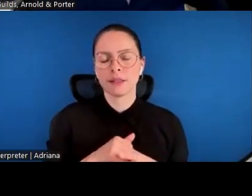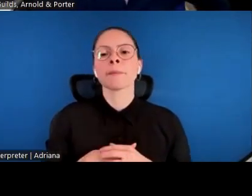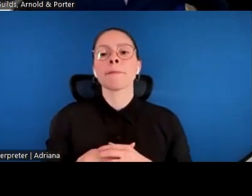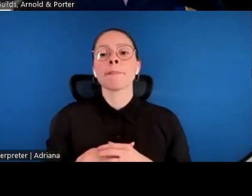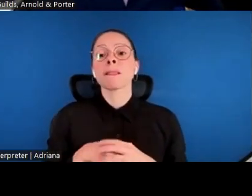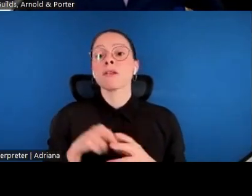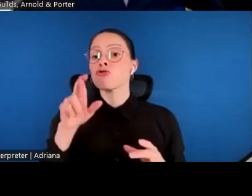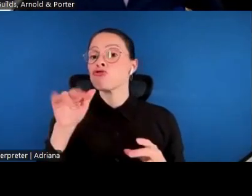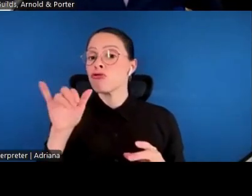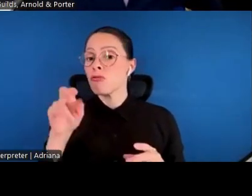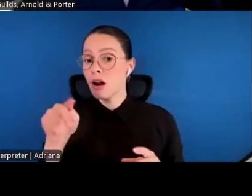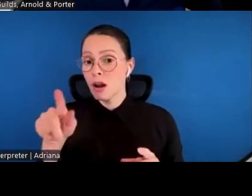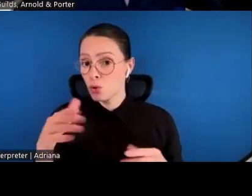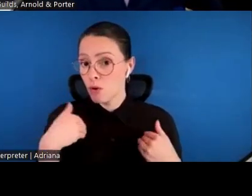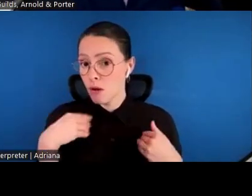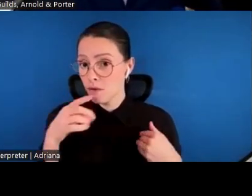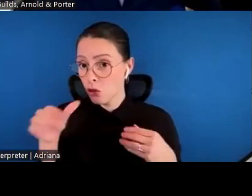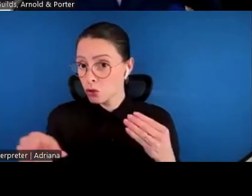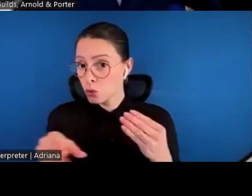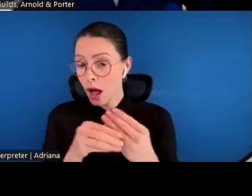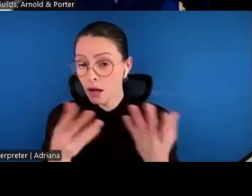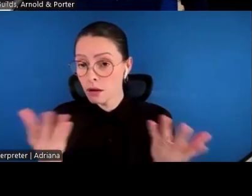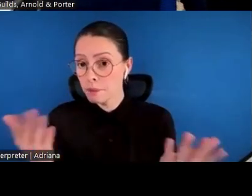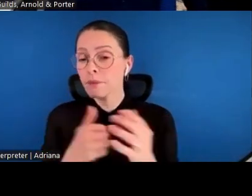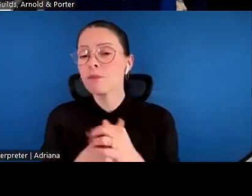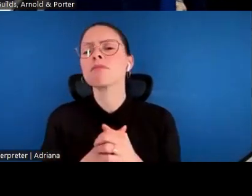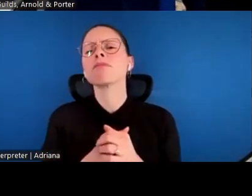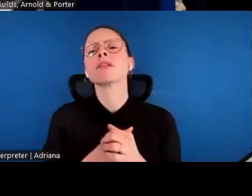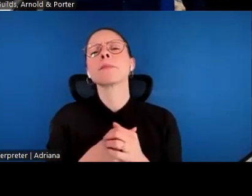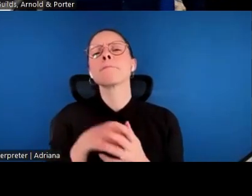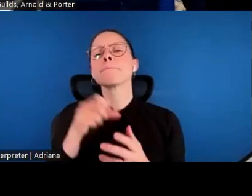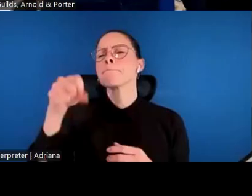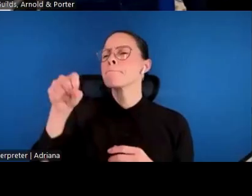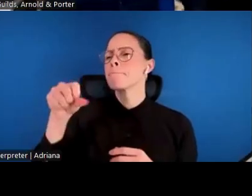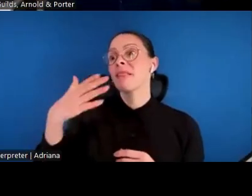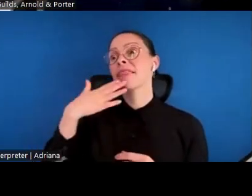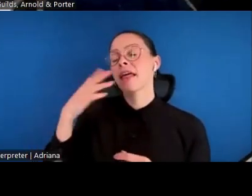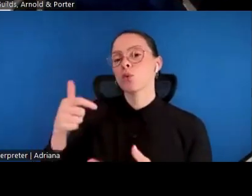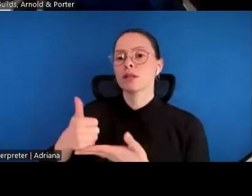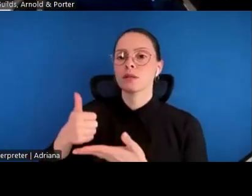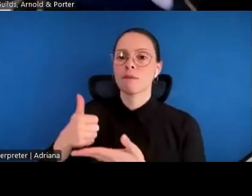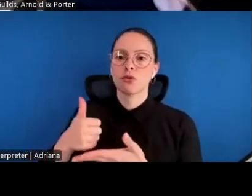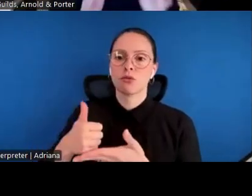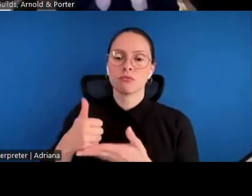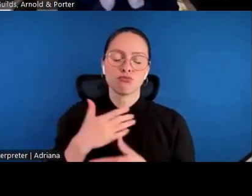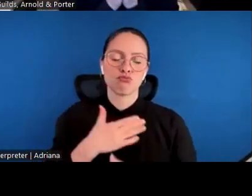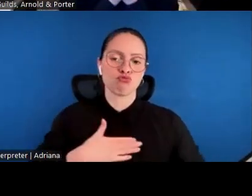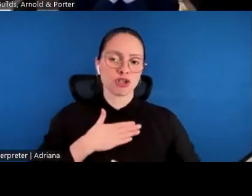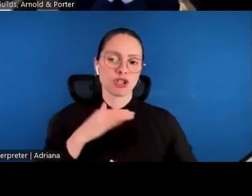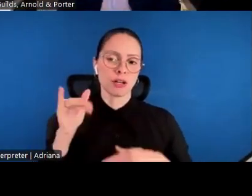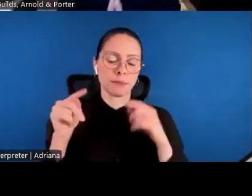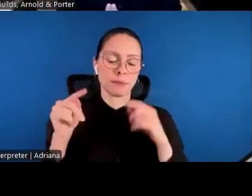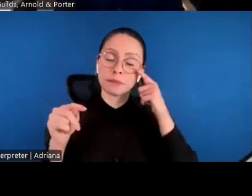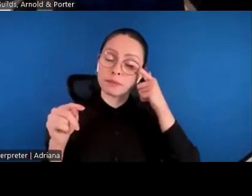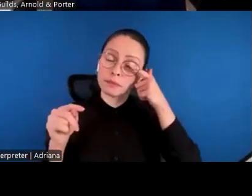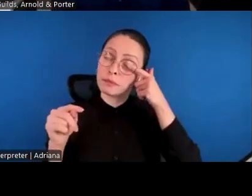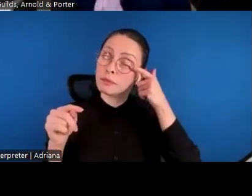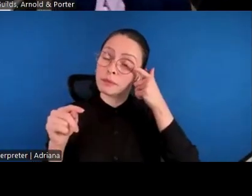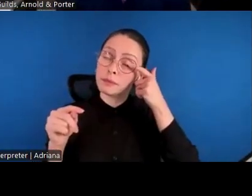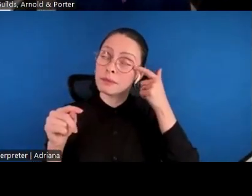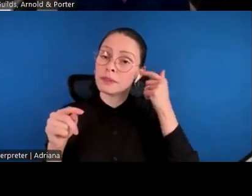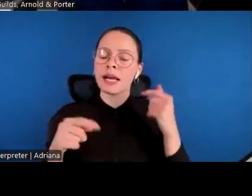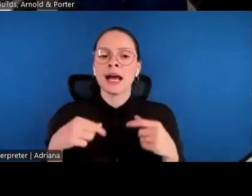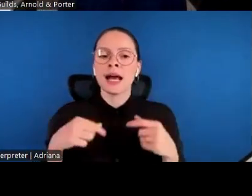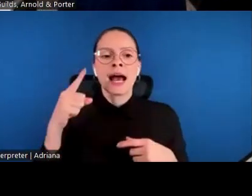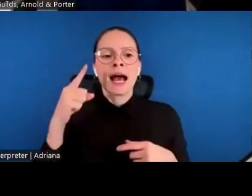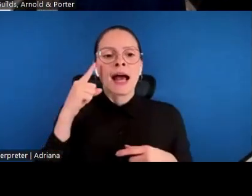add? Anything on that? Yeah, let me just, thanks. That's helpful, Ruth. I appreciate it. So I think in terms of ADCEPs,